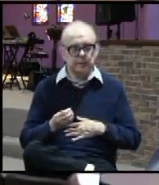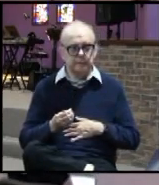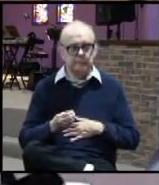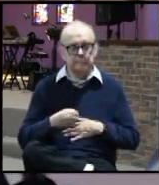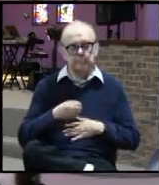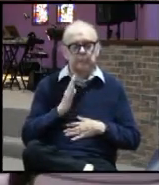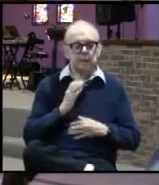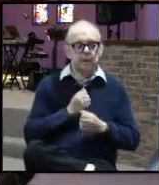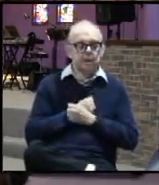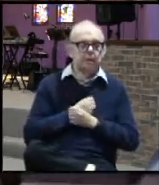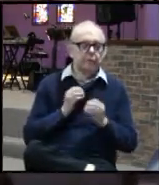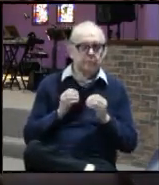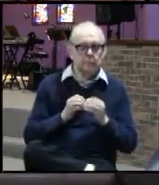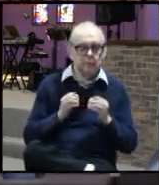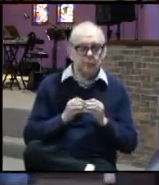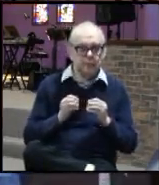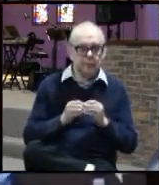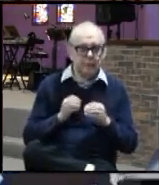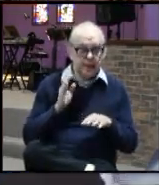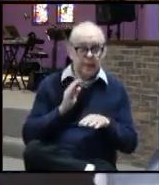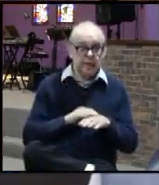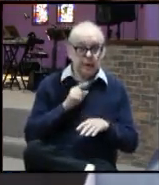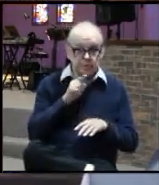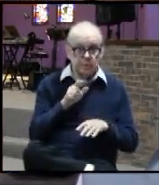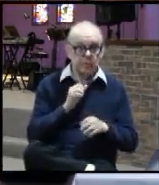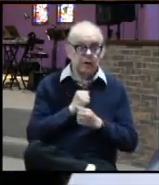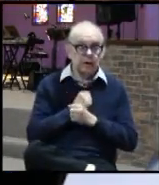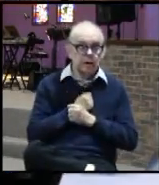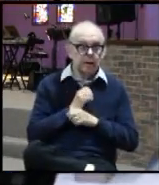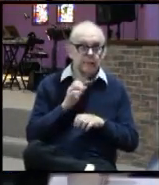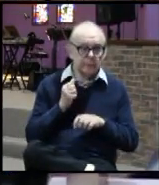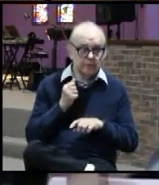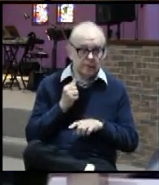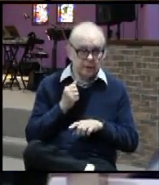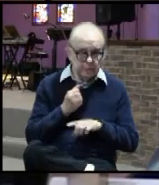God loves you more than you do. Amen.